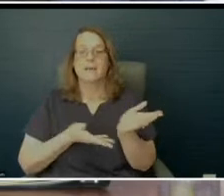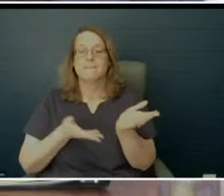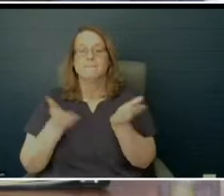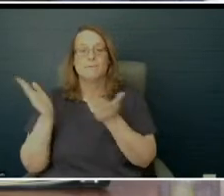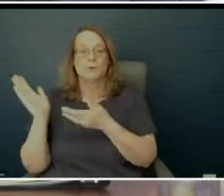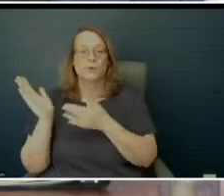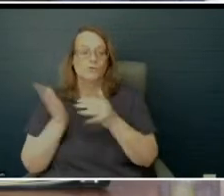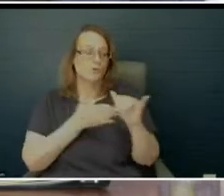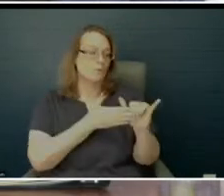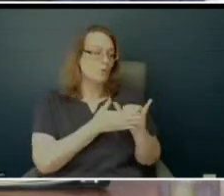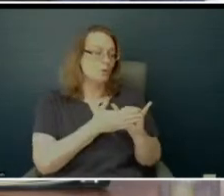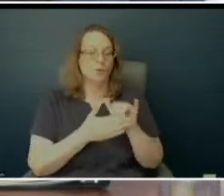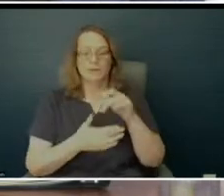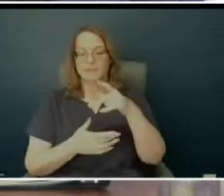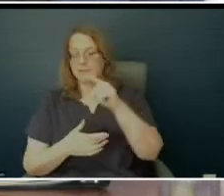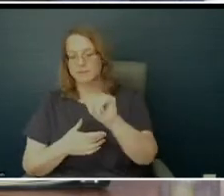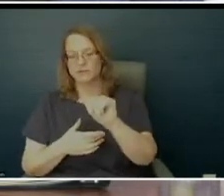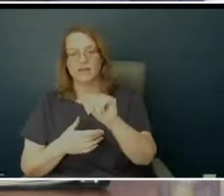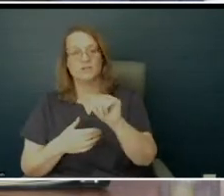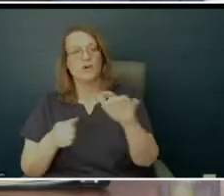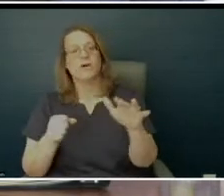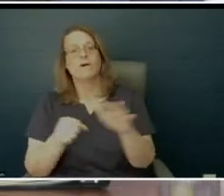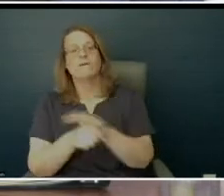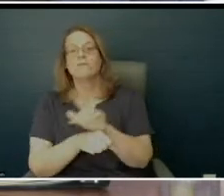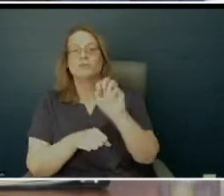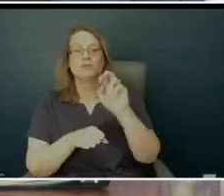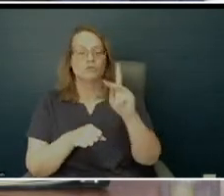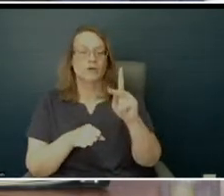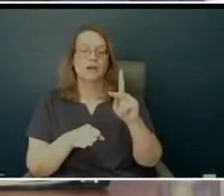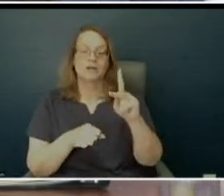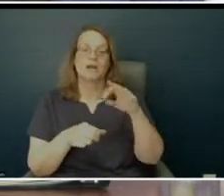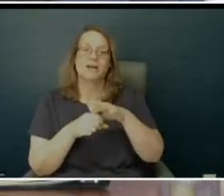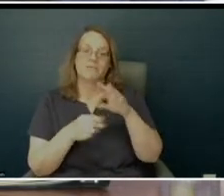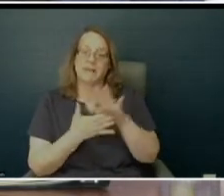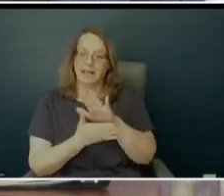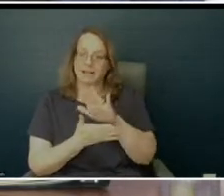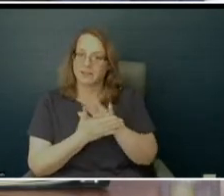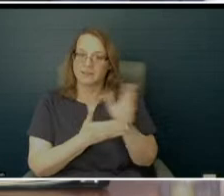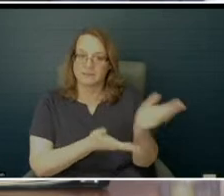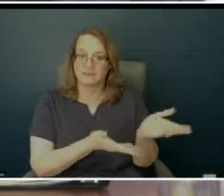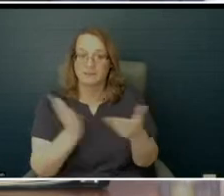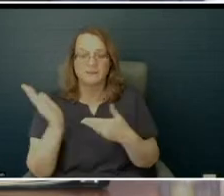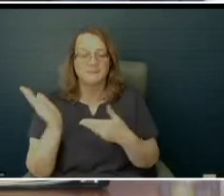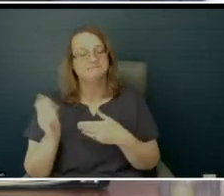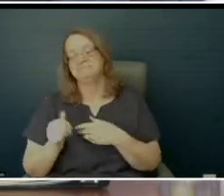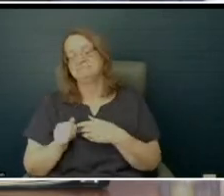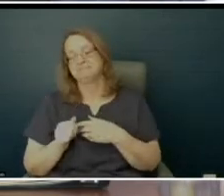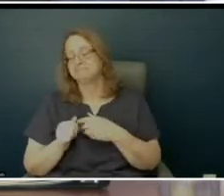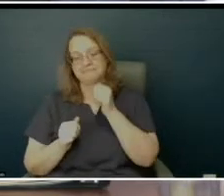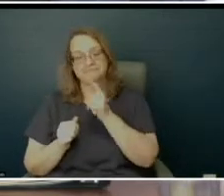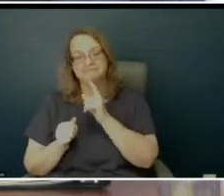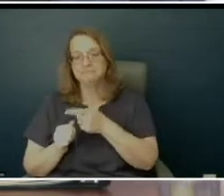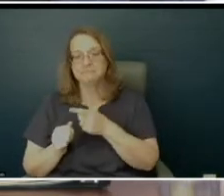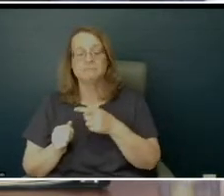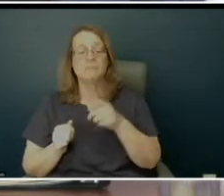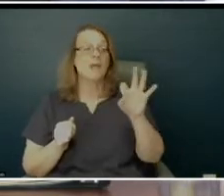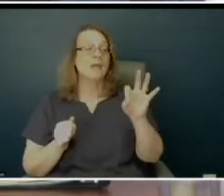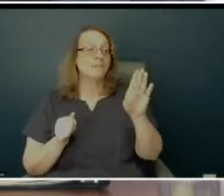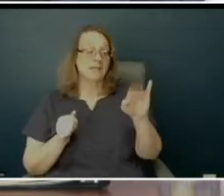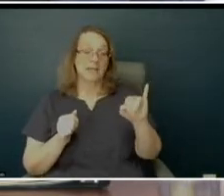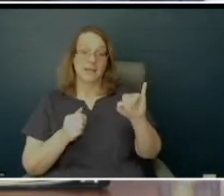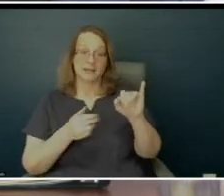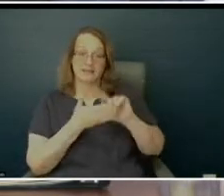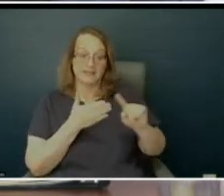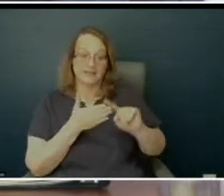to Pennsylvania, that was also incorrect. We did an investigation where the FBI interviewed witnesses at the front end and the back